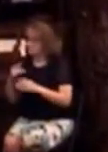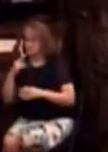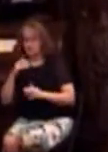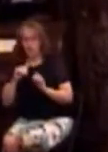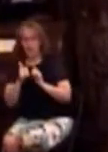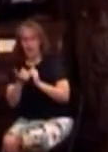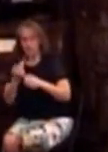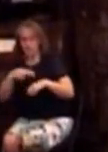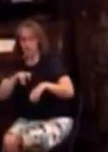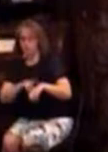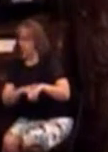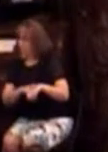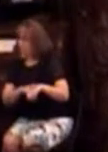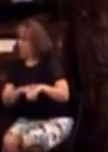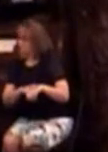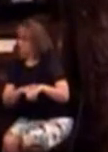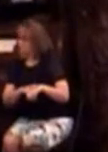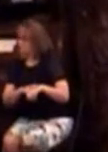your normal life?